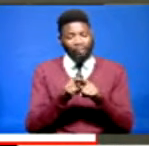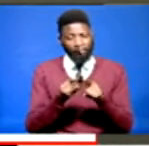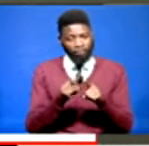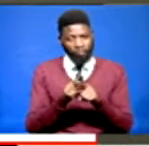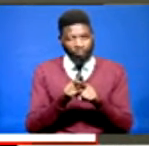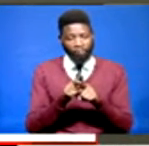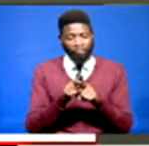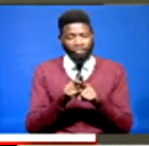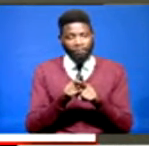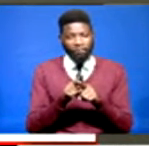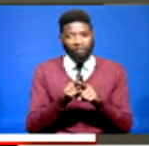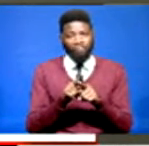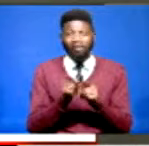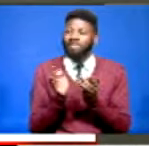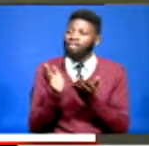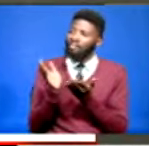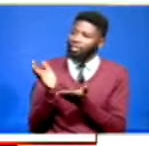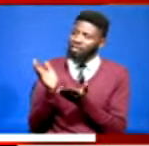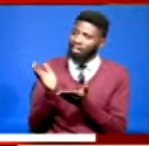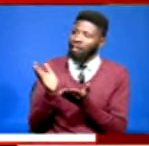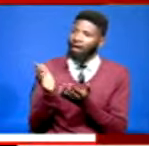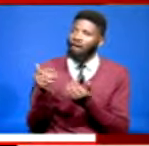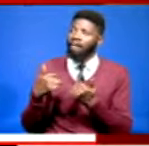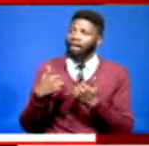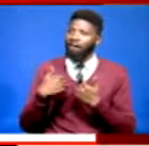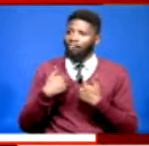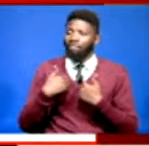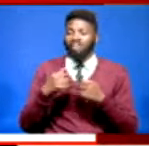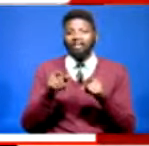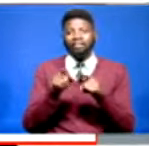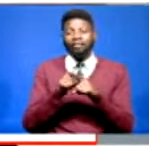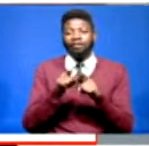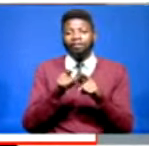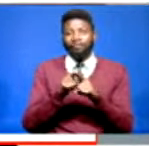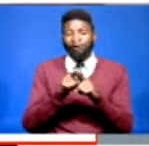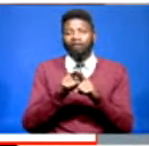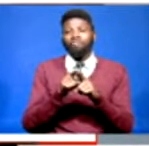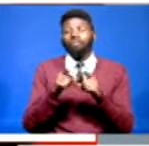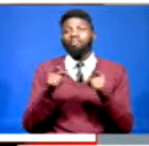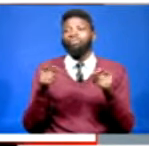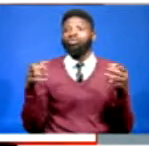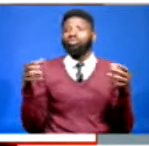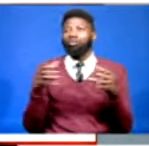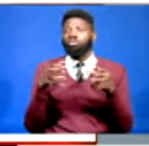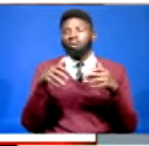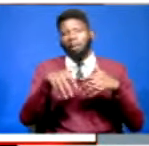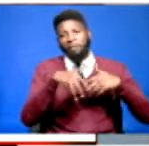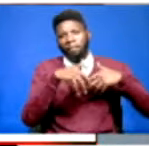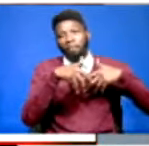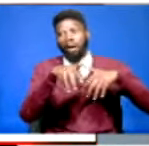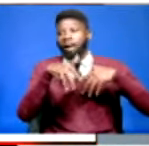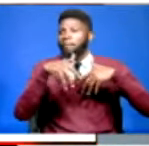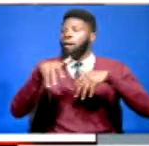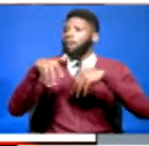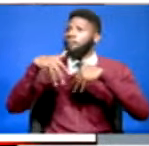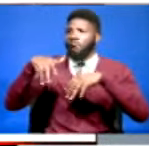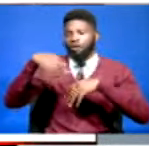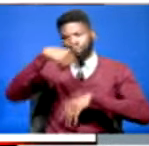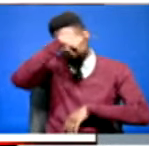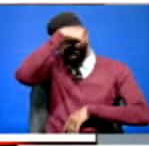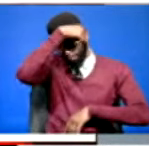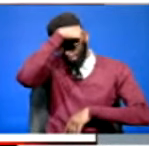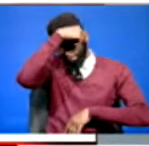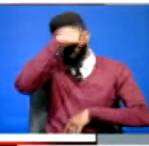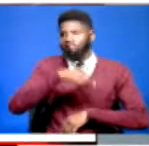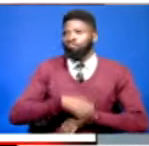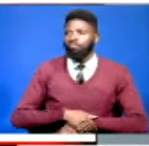Literally, the air has been a pass out, and Nancy Okware has been keeping a keen eye on that, and now joins us to tell us